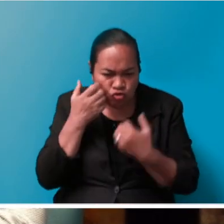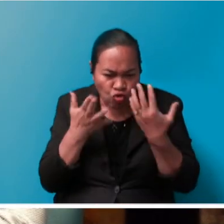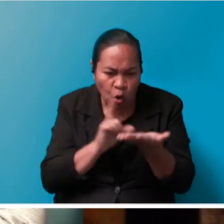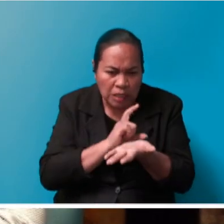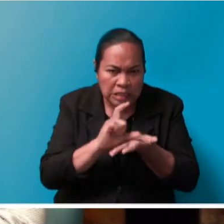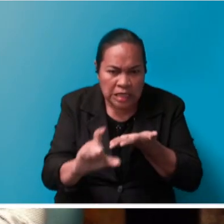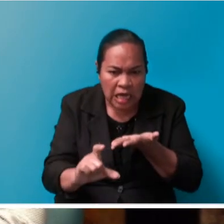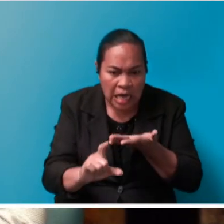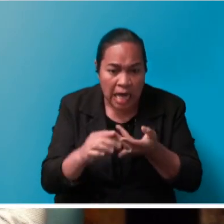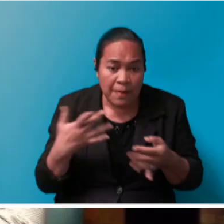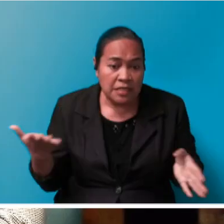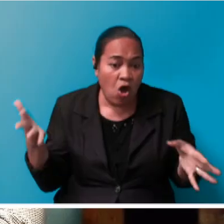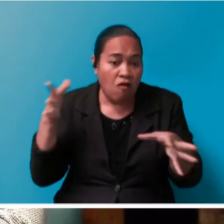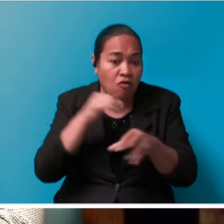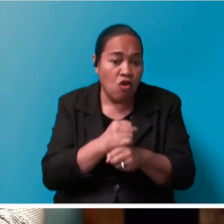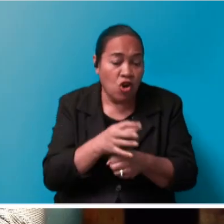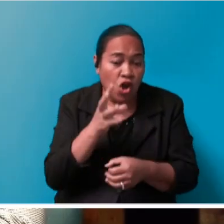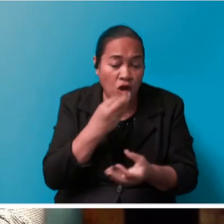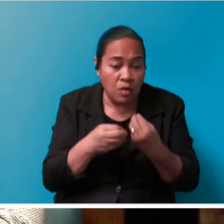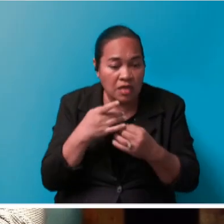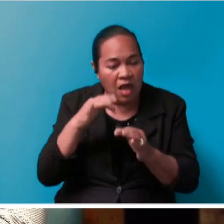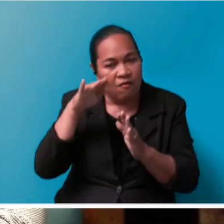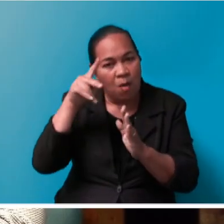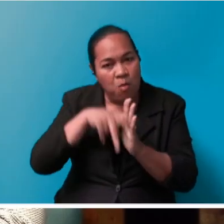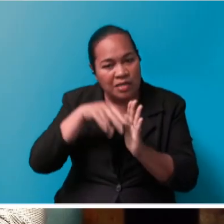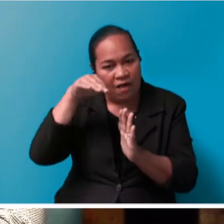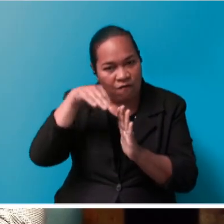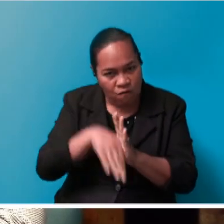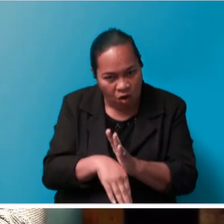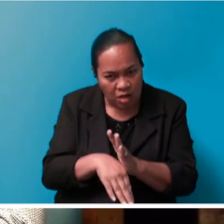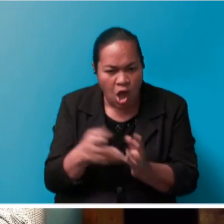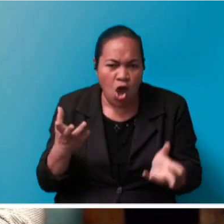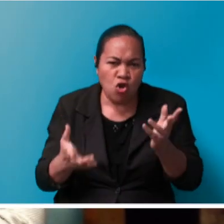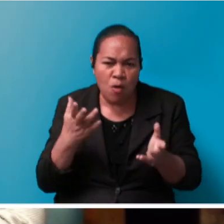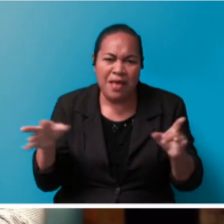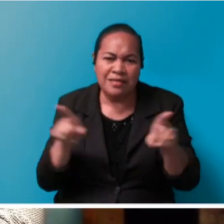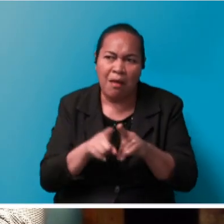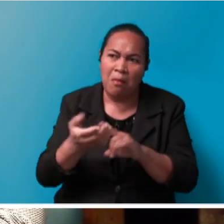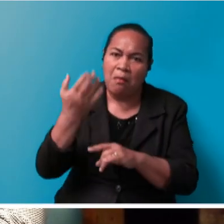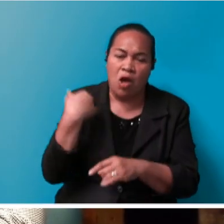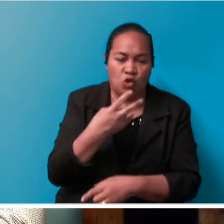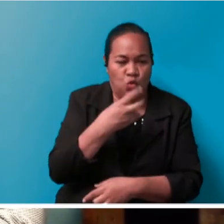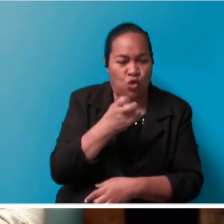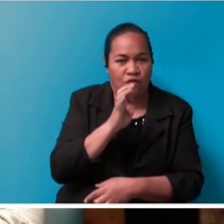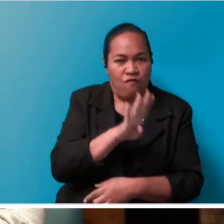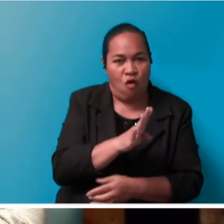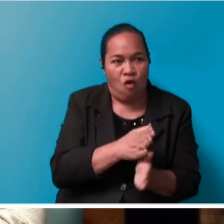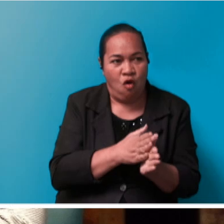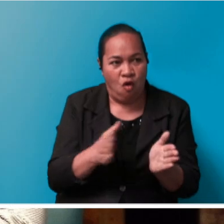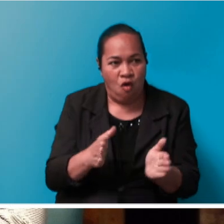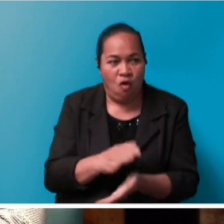that the overall consumer prices have fallen when compared to the same period in 2024. This